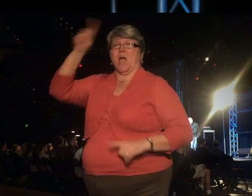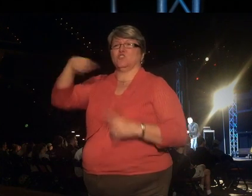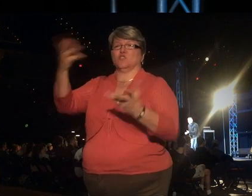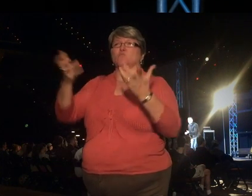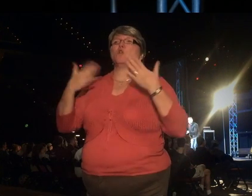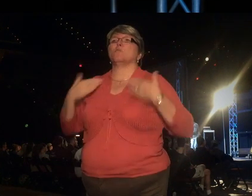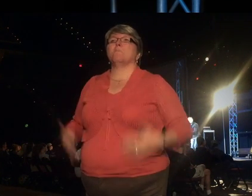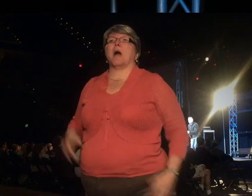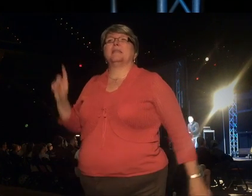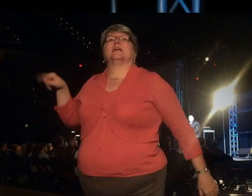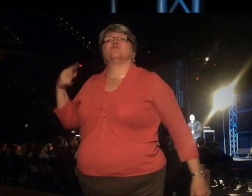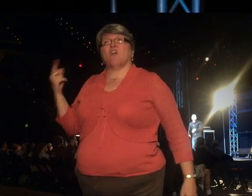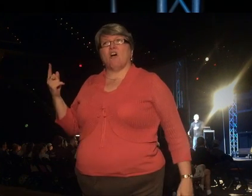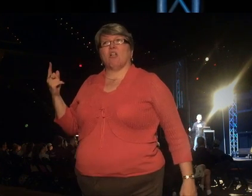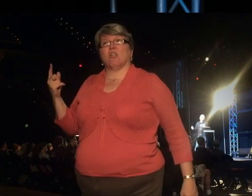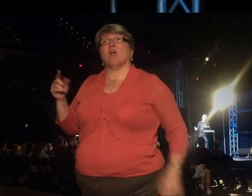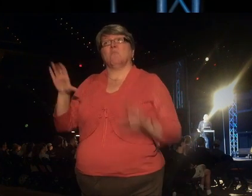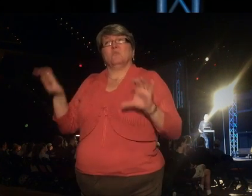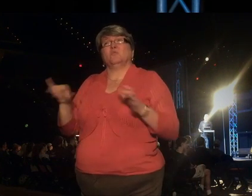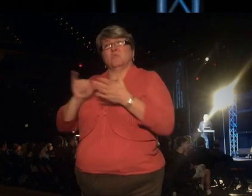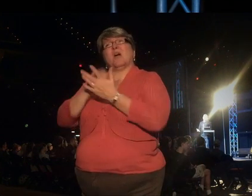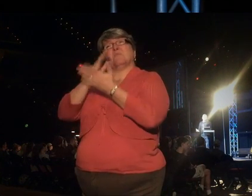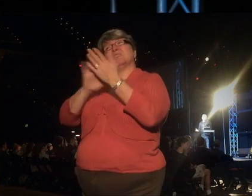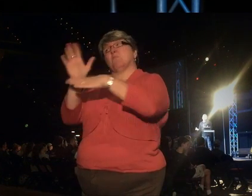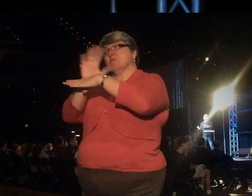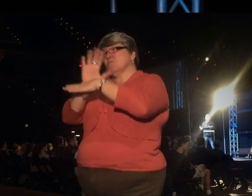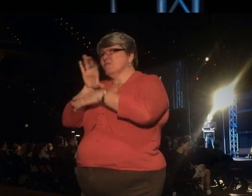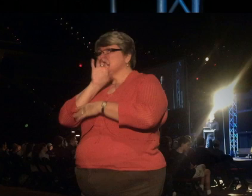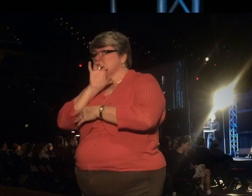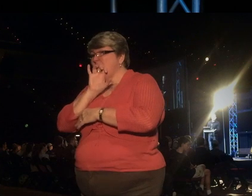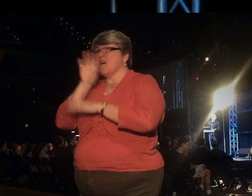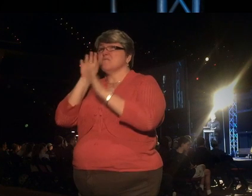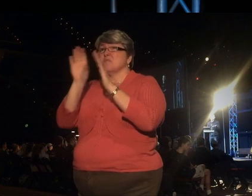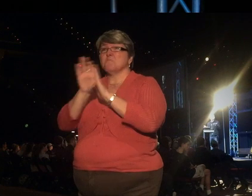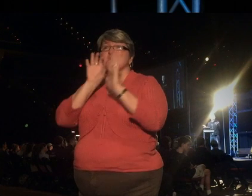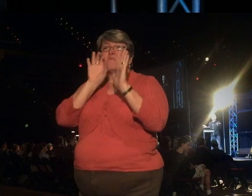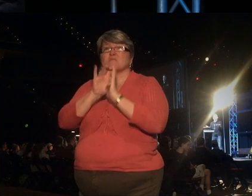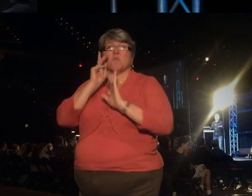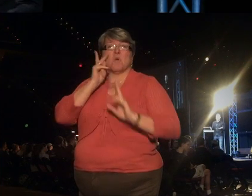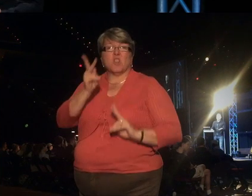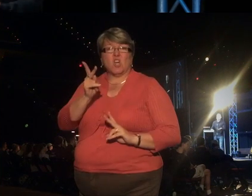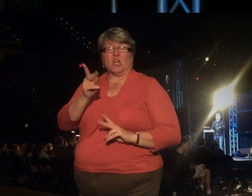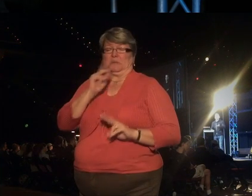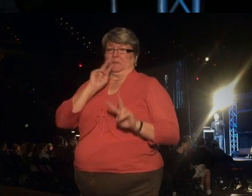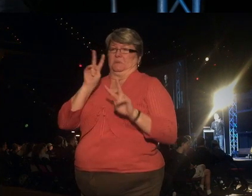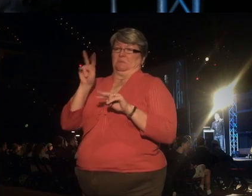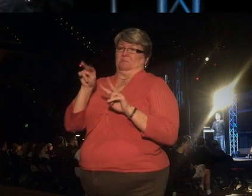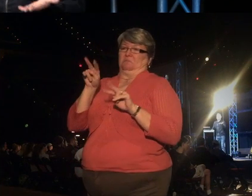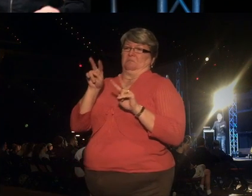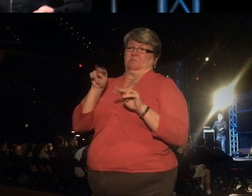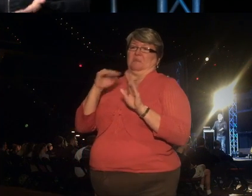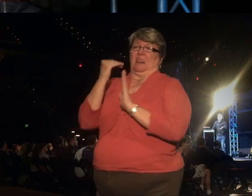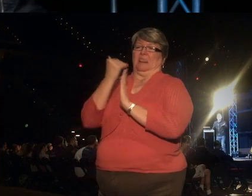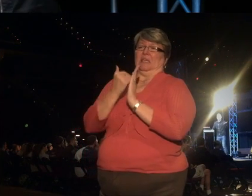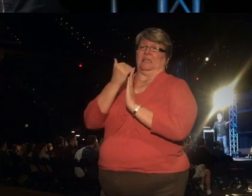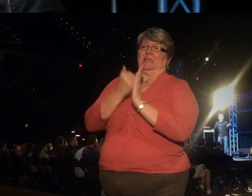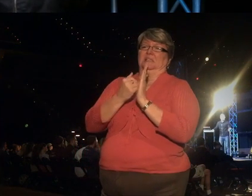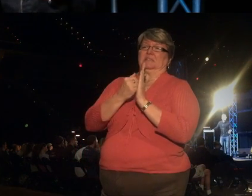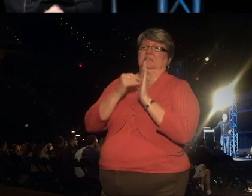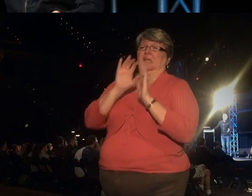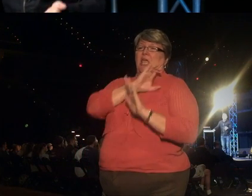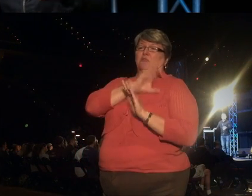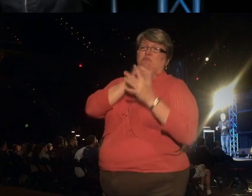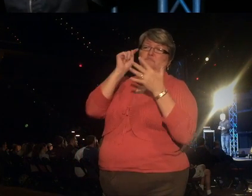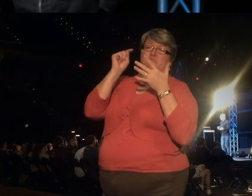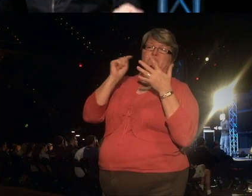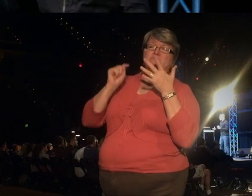body, right? And we do that with some of the movies we watch and the images we look at. We start to reduce one another to a list of features or a